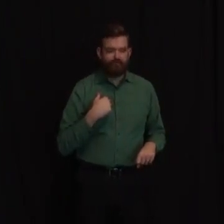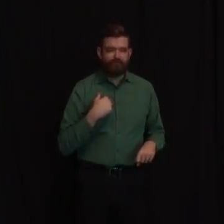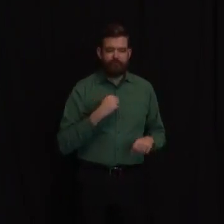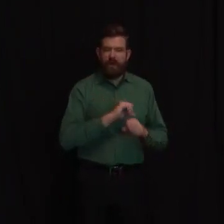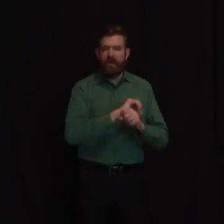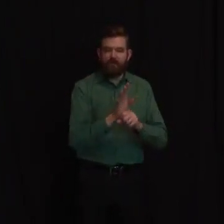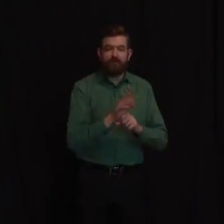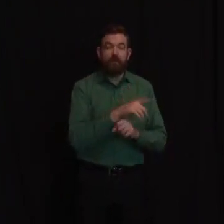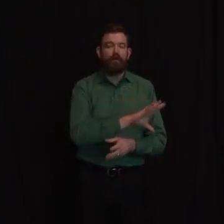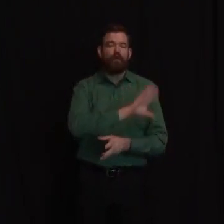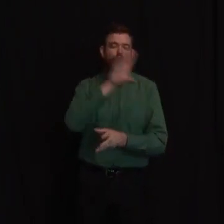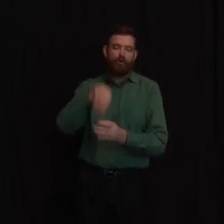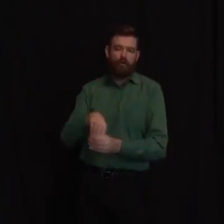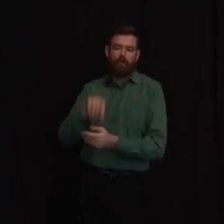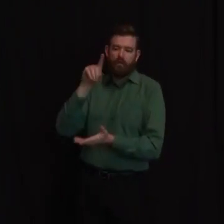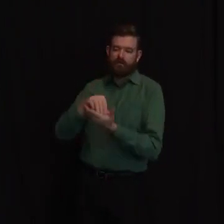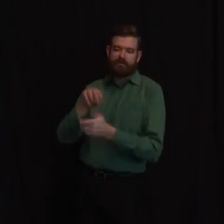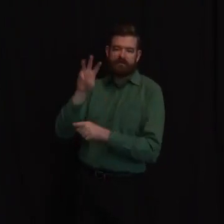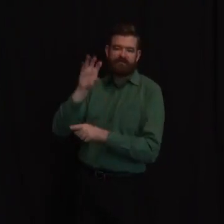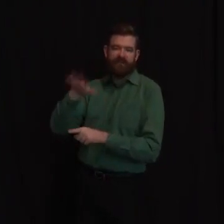have anything?